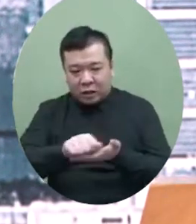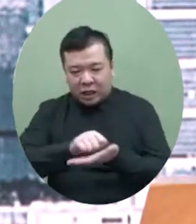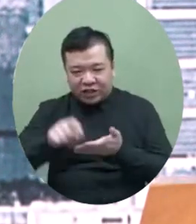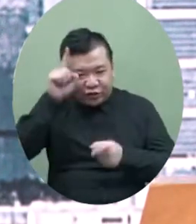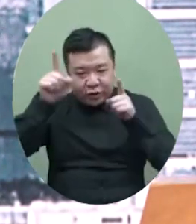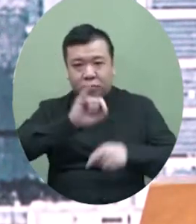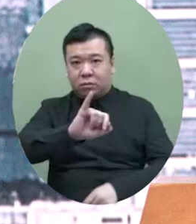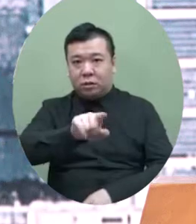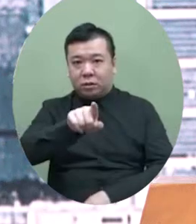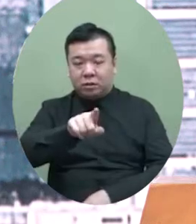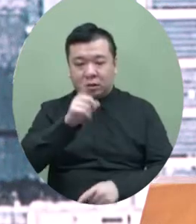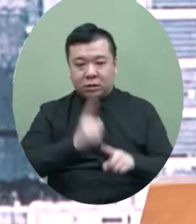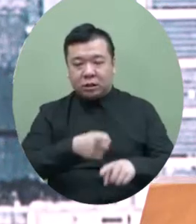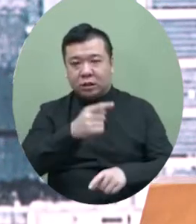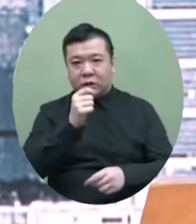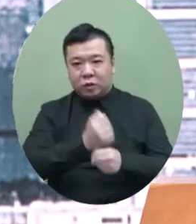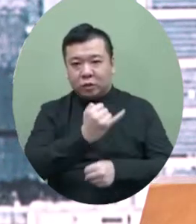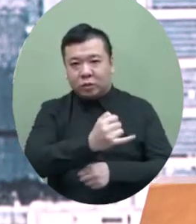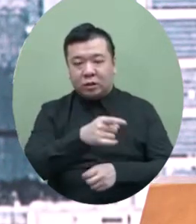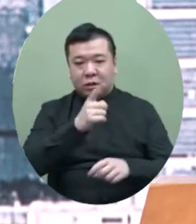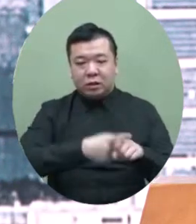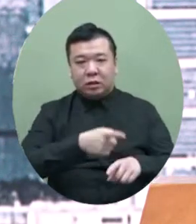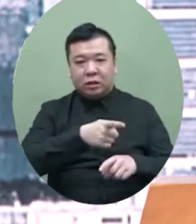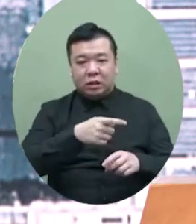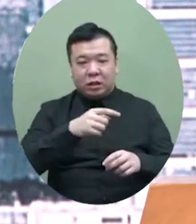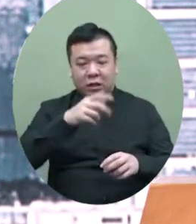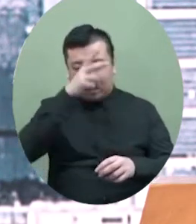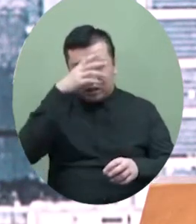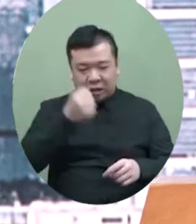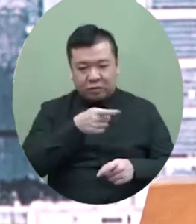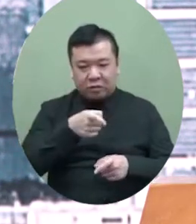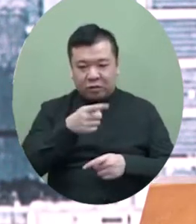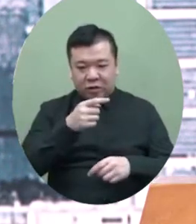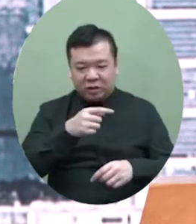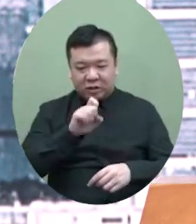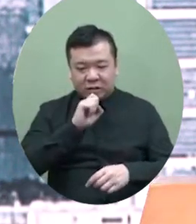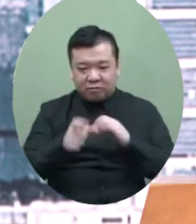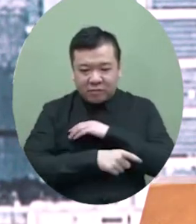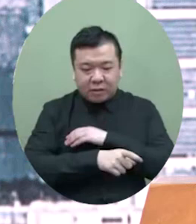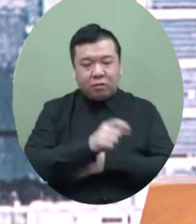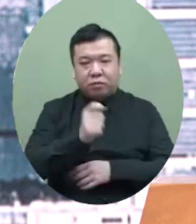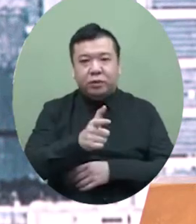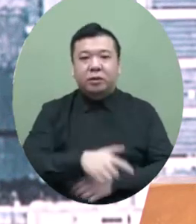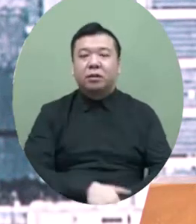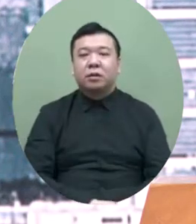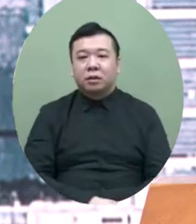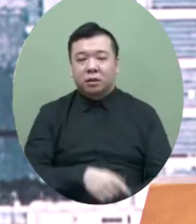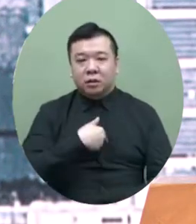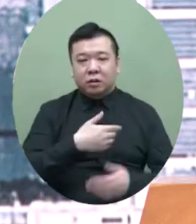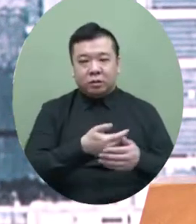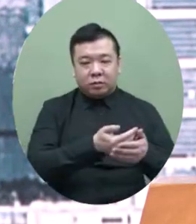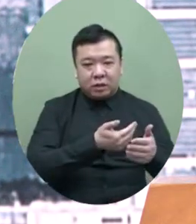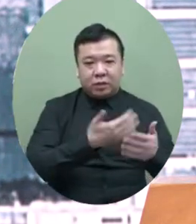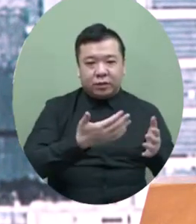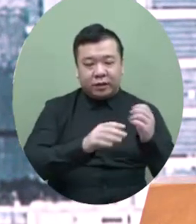any chief executive. And as a result, none of my meetings with the former CJ or the current CJ